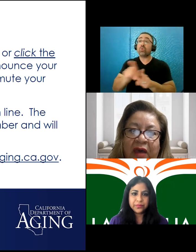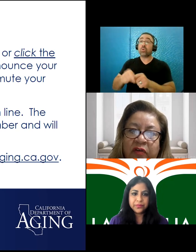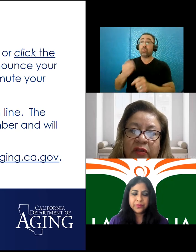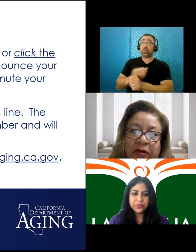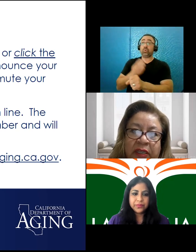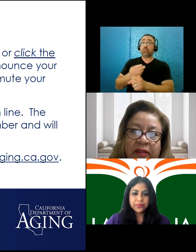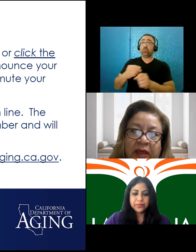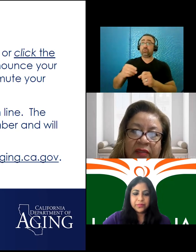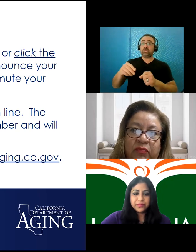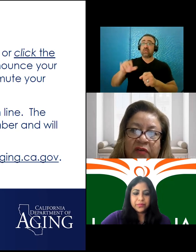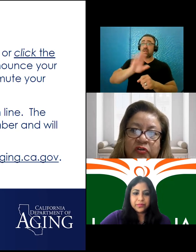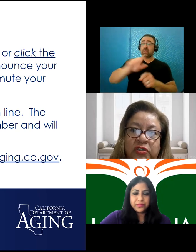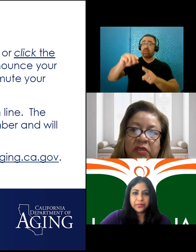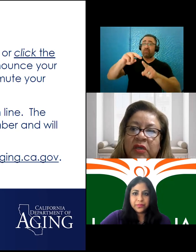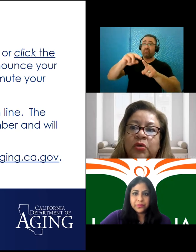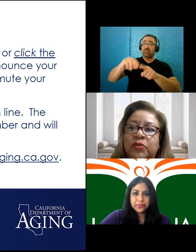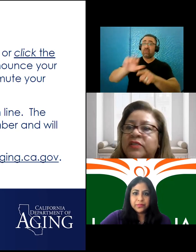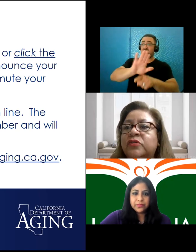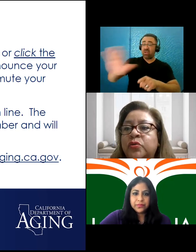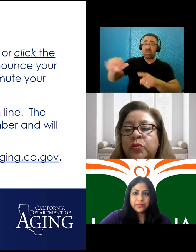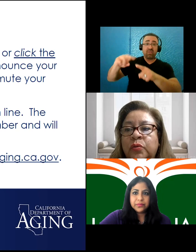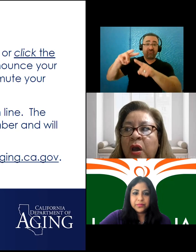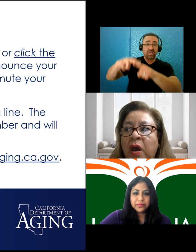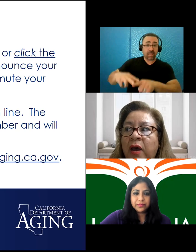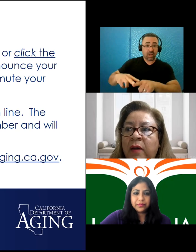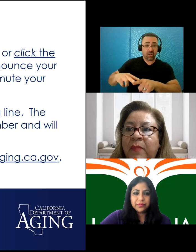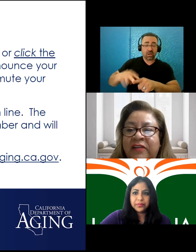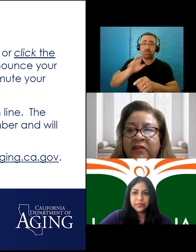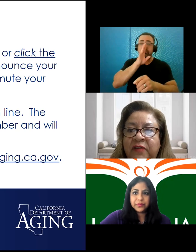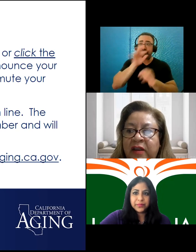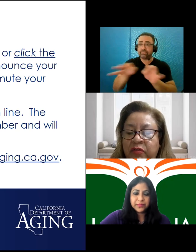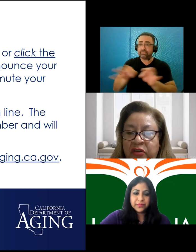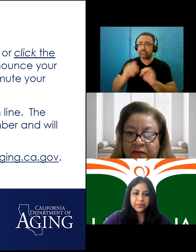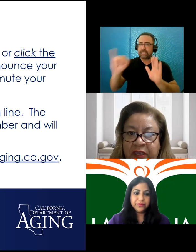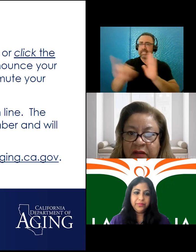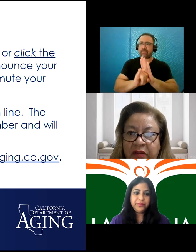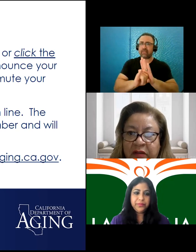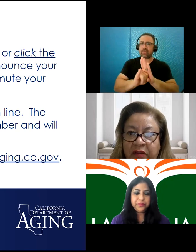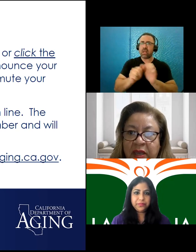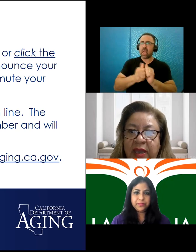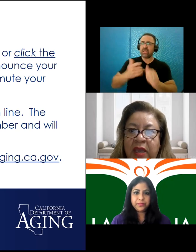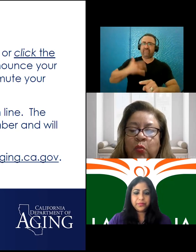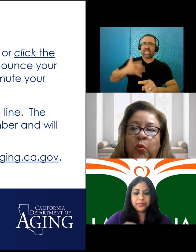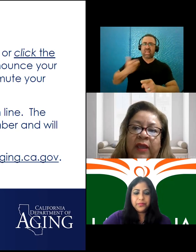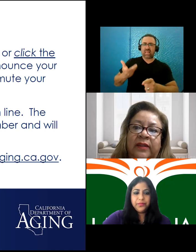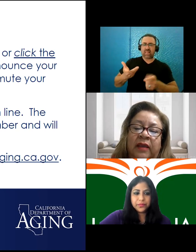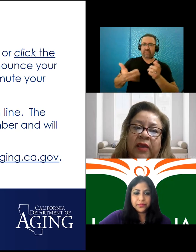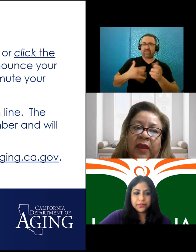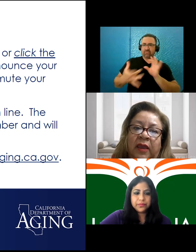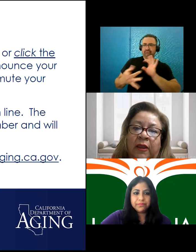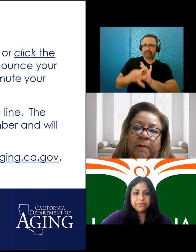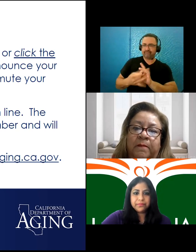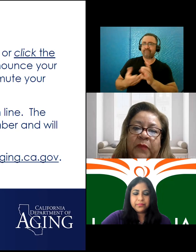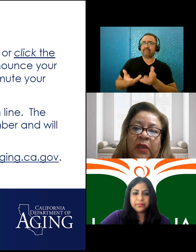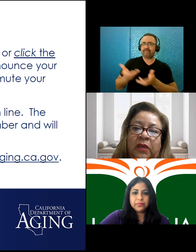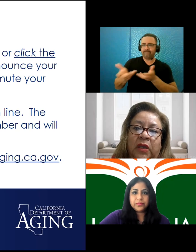the vocabulary that the refugee uses to identify how they feel. And when